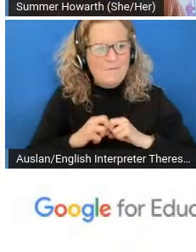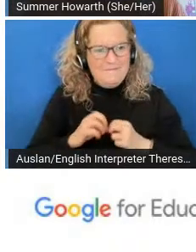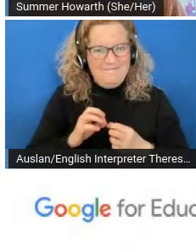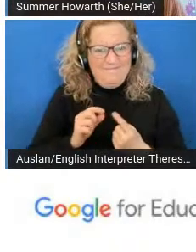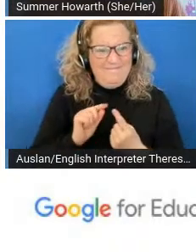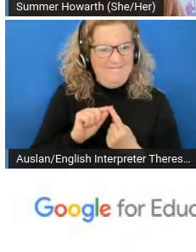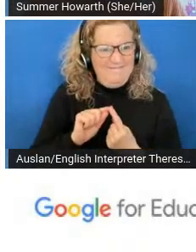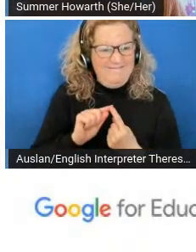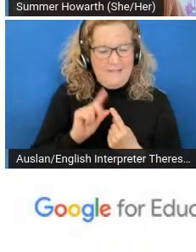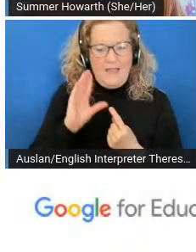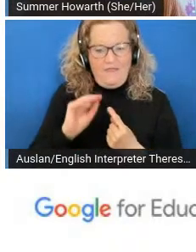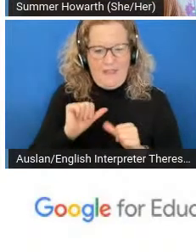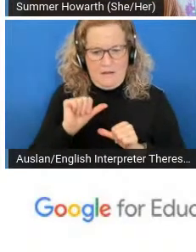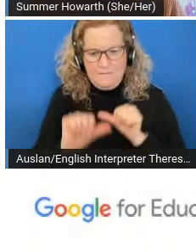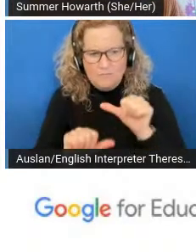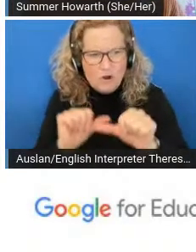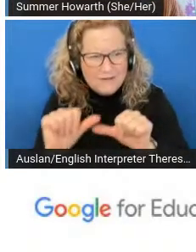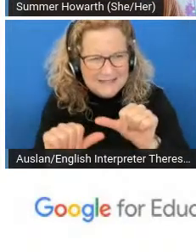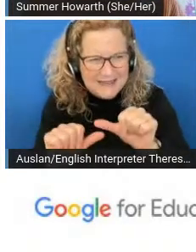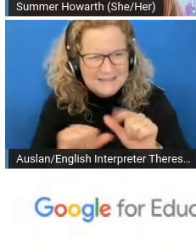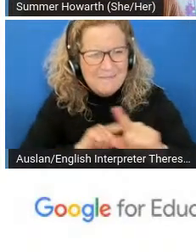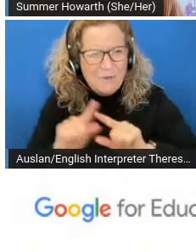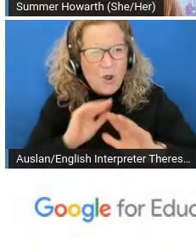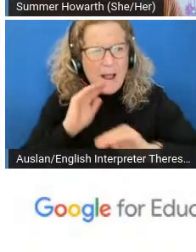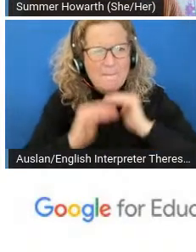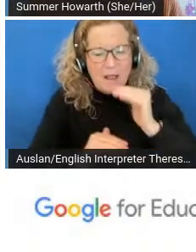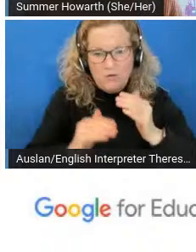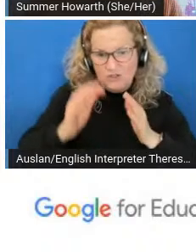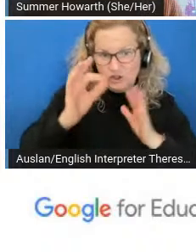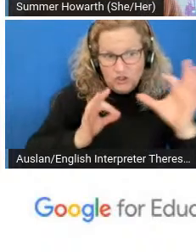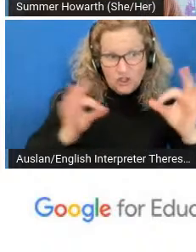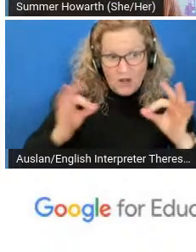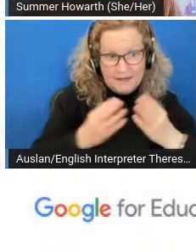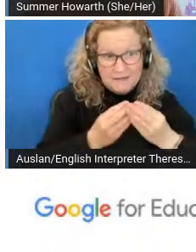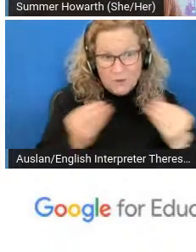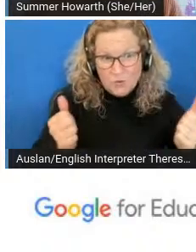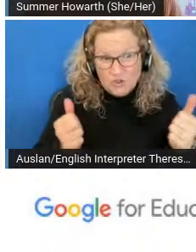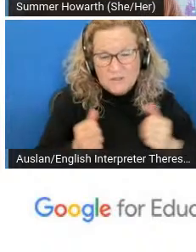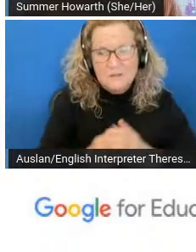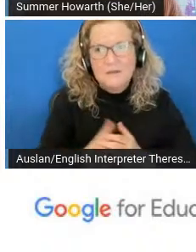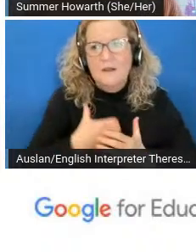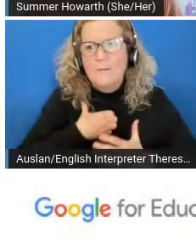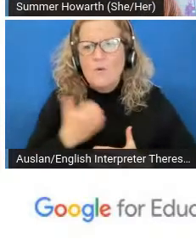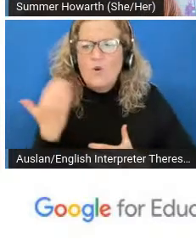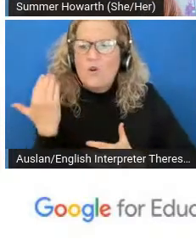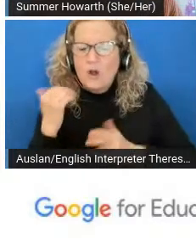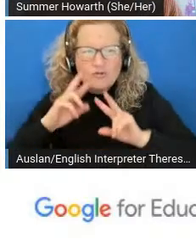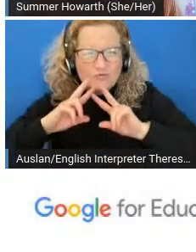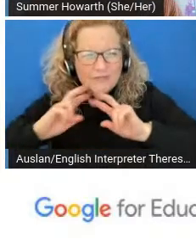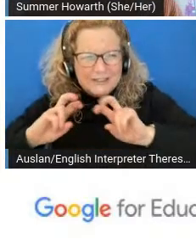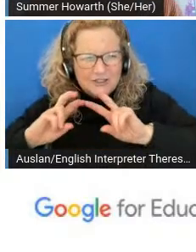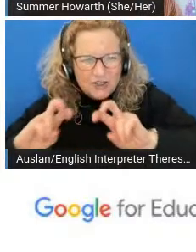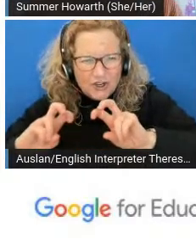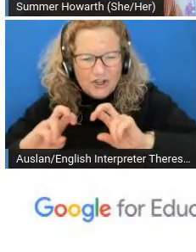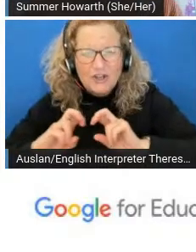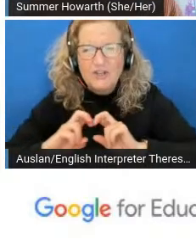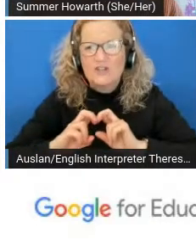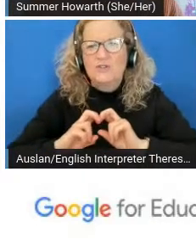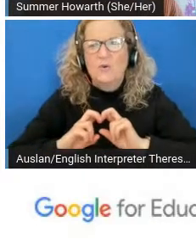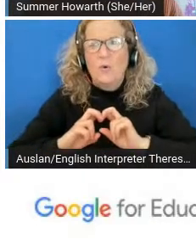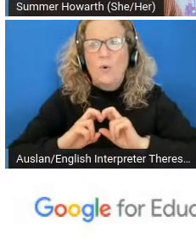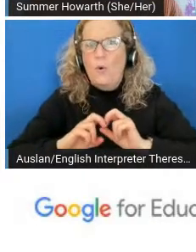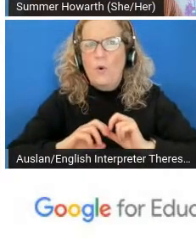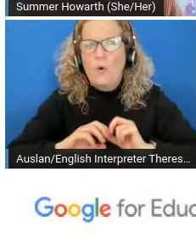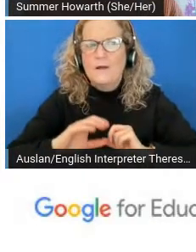at the process, like, is it mainly about designing a solution? Is it going to be more researched and presentation of information? Is it going